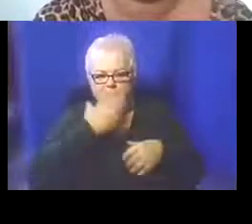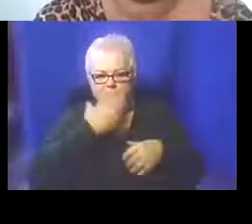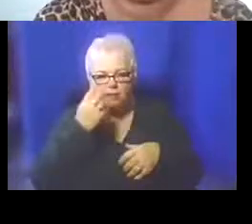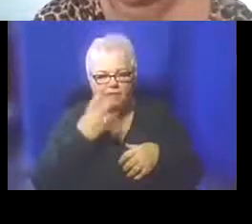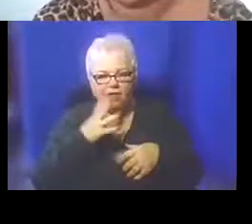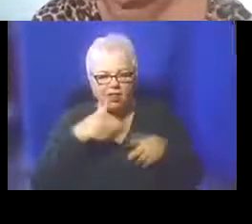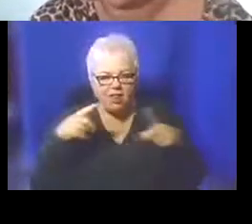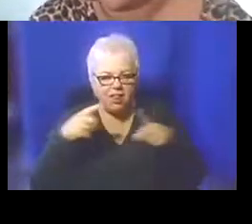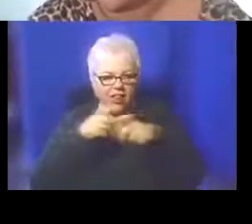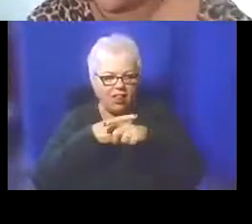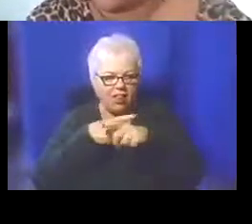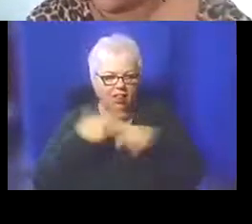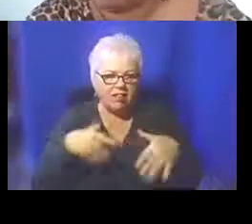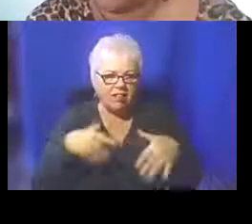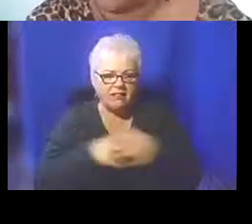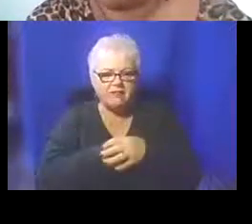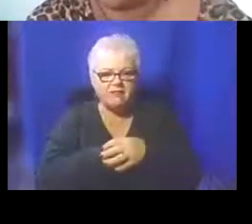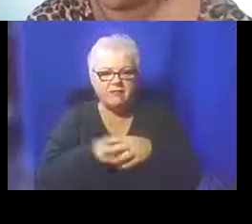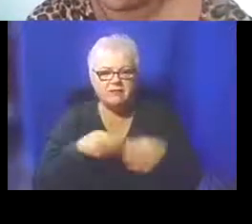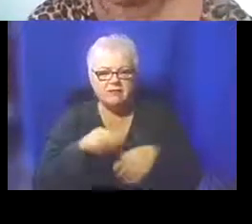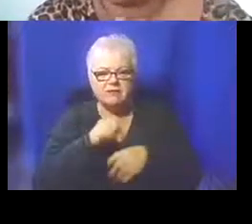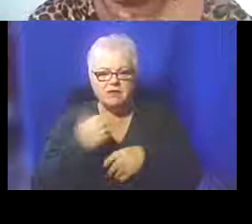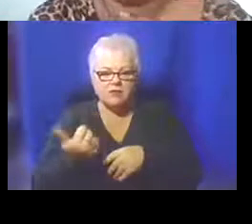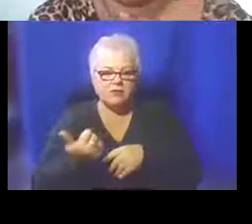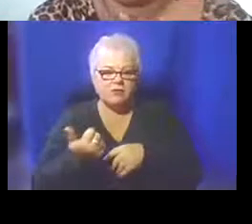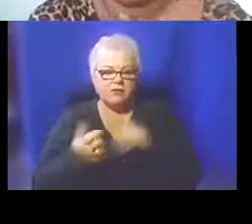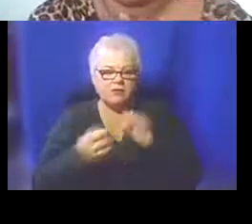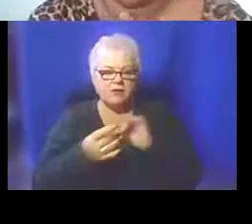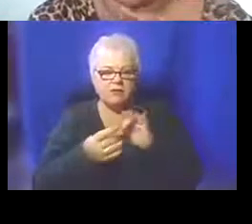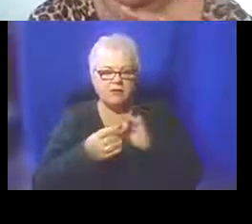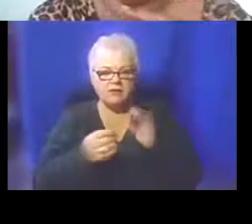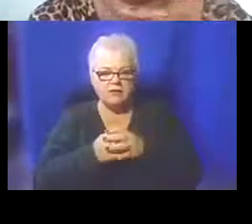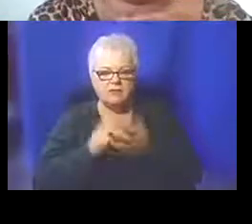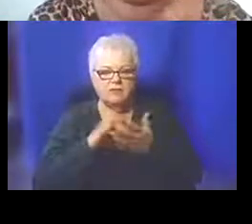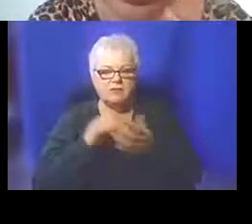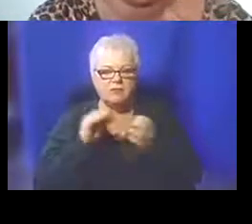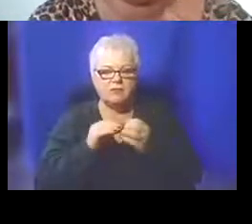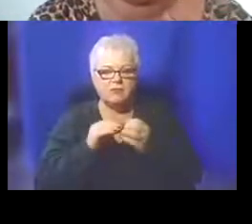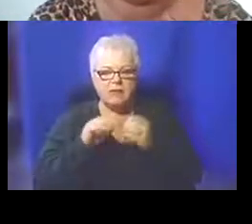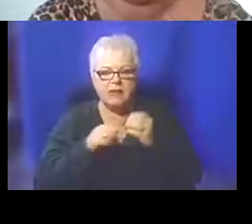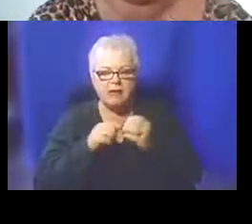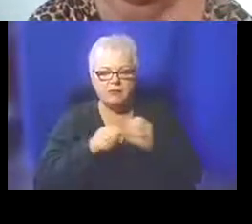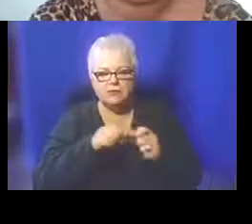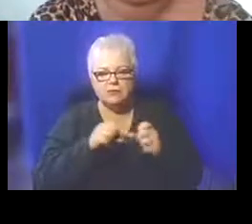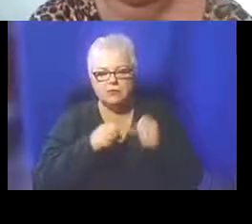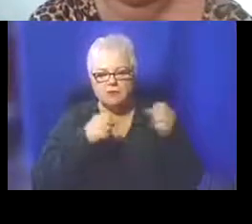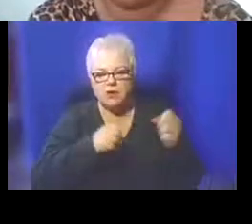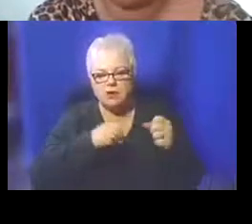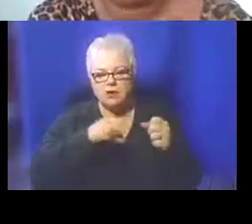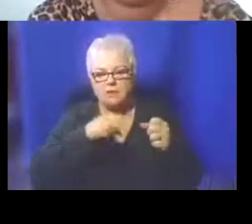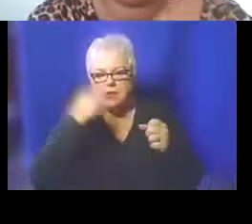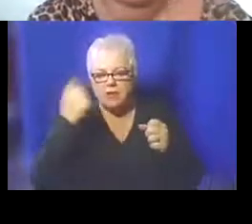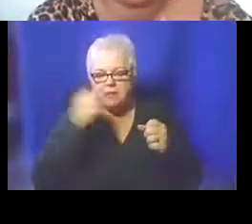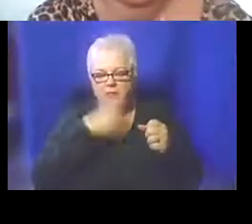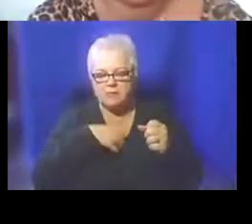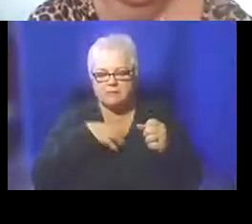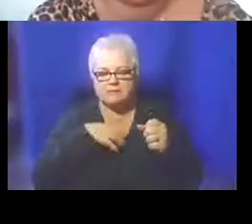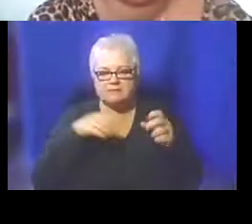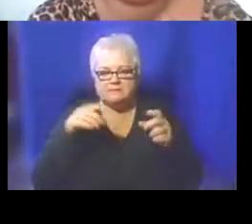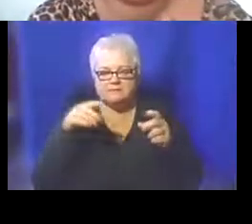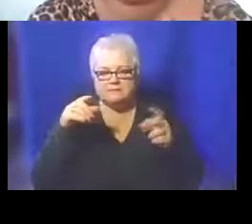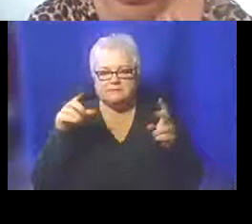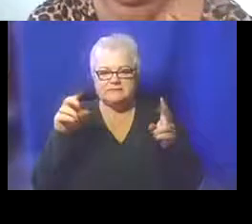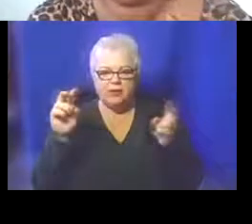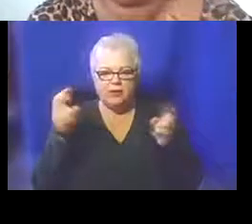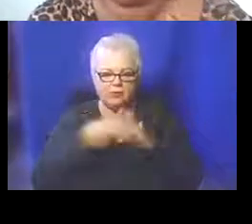complexity is. I saw another comment. I learned more about how the strong Black woman stereotype, while seemingly